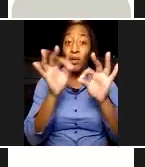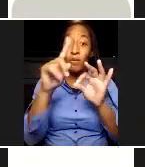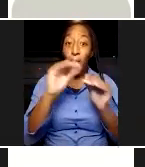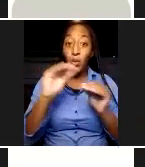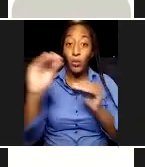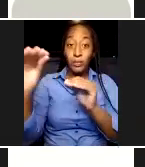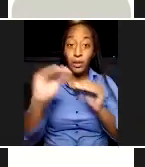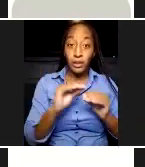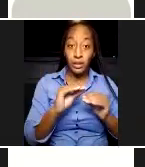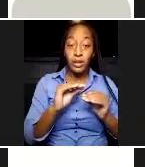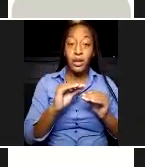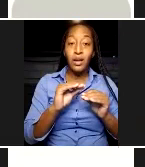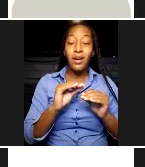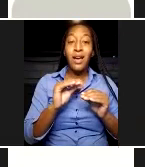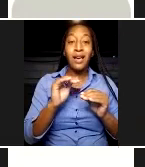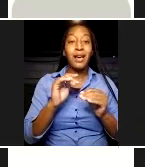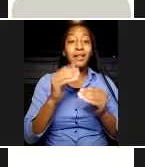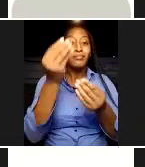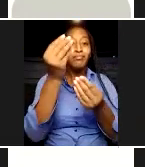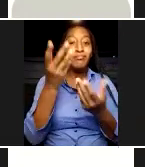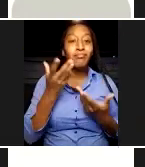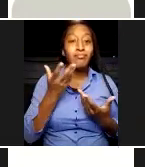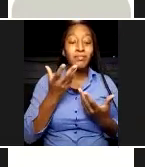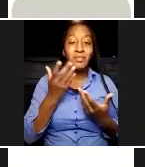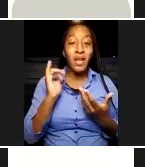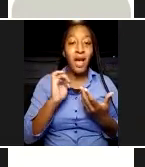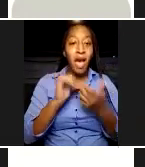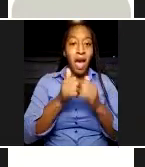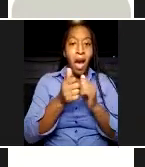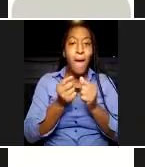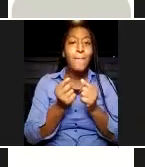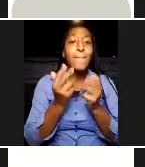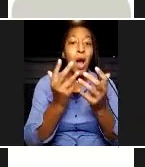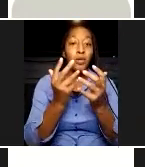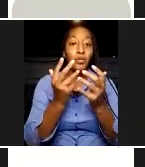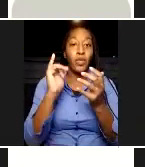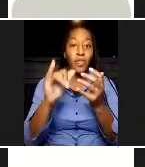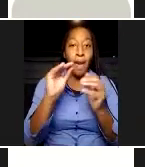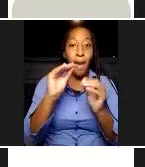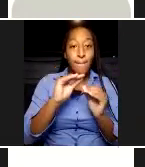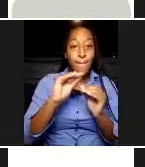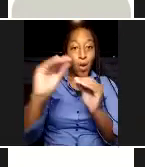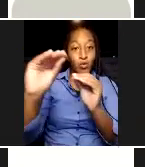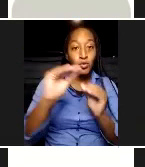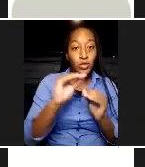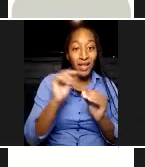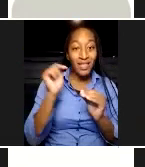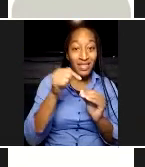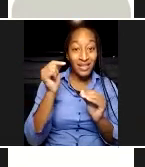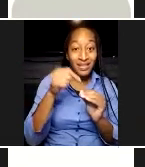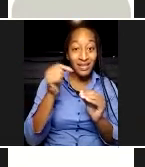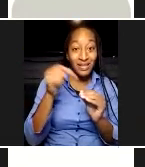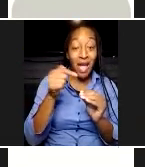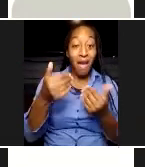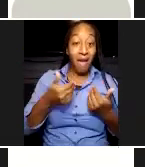It tells us something about how much motion the object possesses. And since our